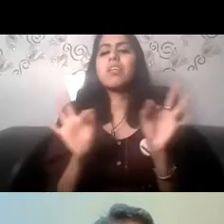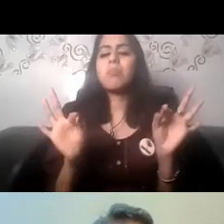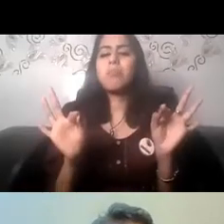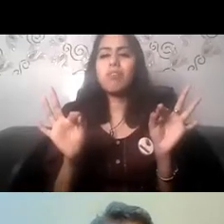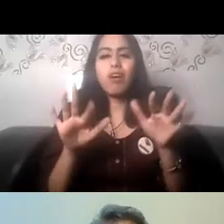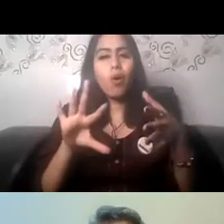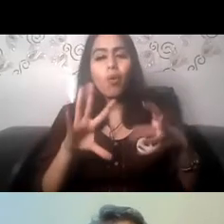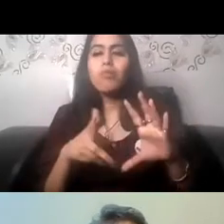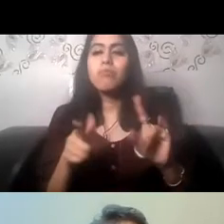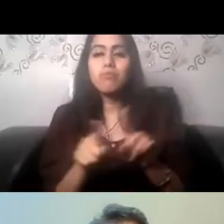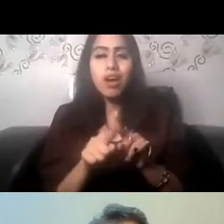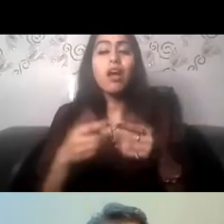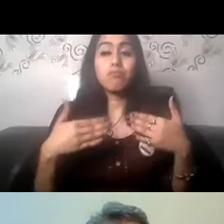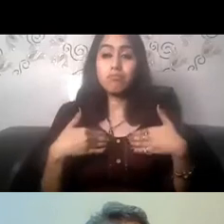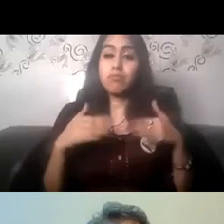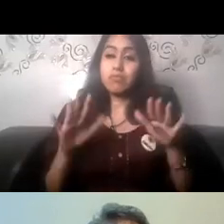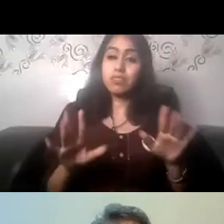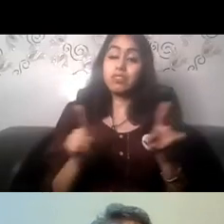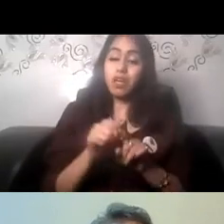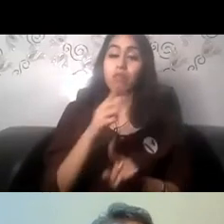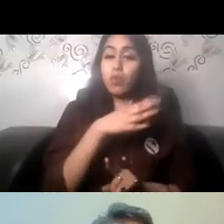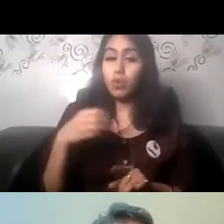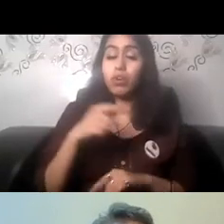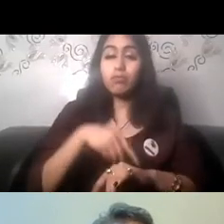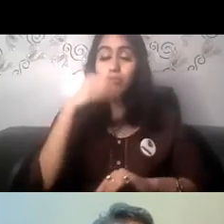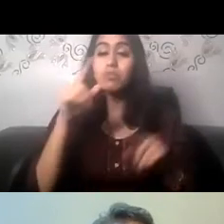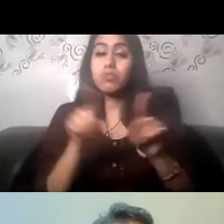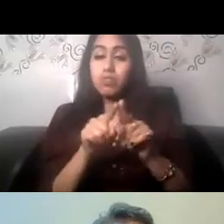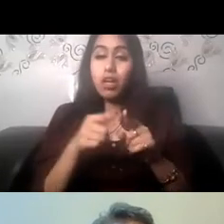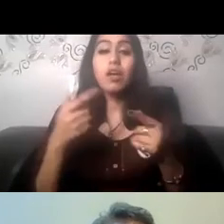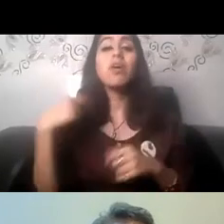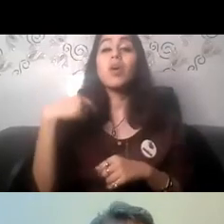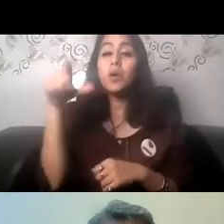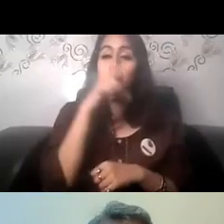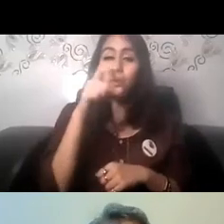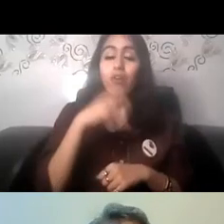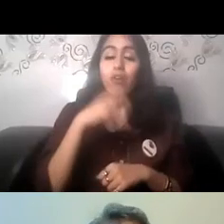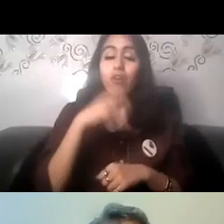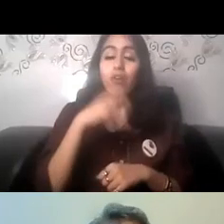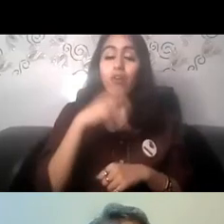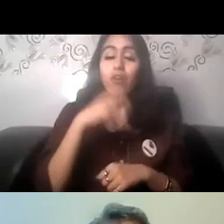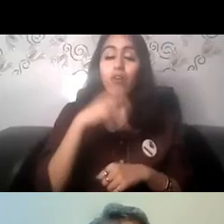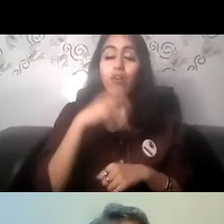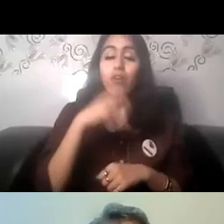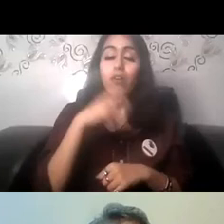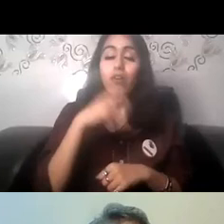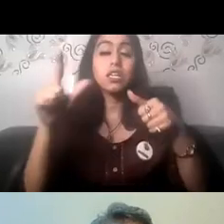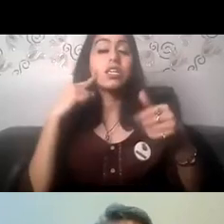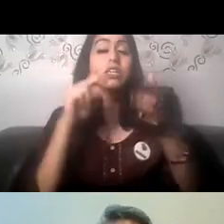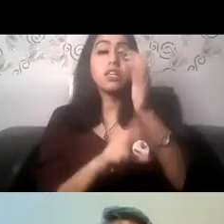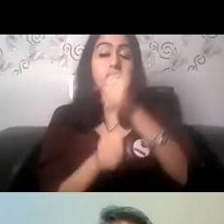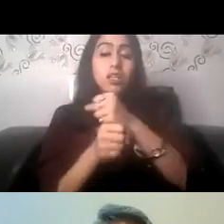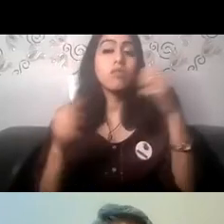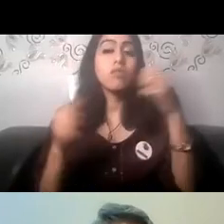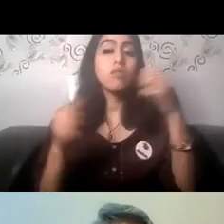And my association has been from a long time, right from my college time when we were dealing with